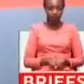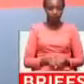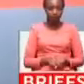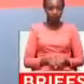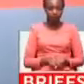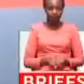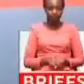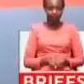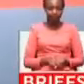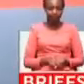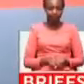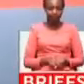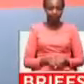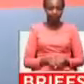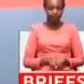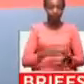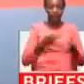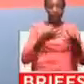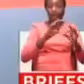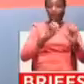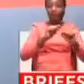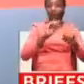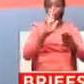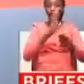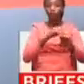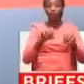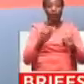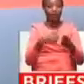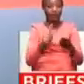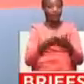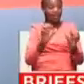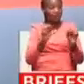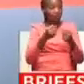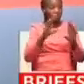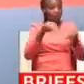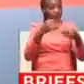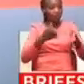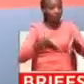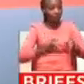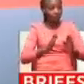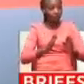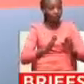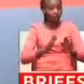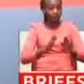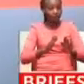if you can deliver, they'll open the door for you. You know what I mean? Especially if they